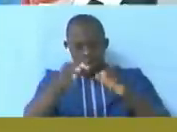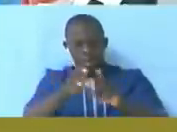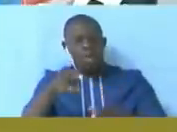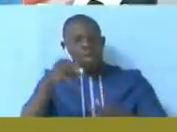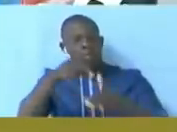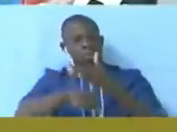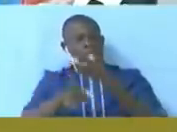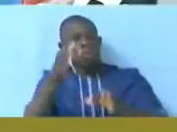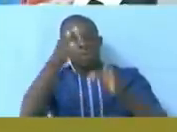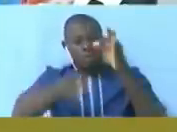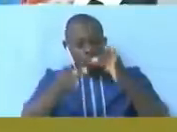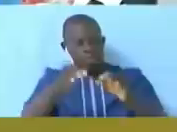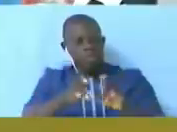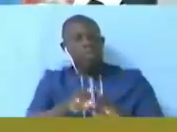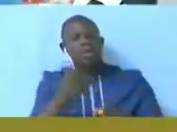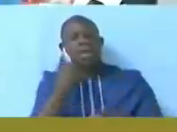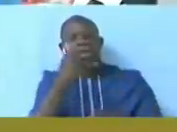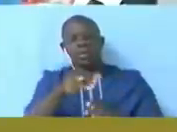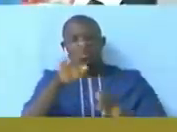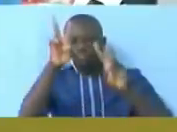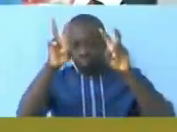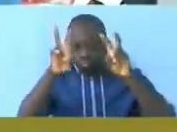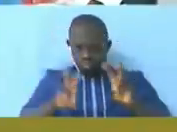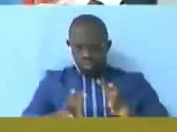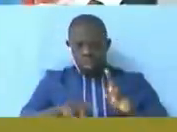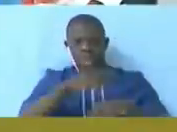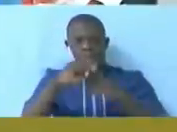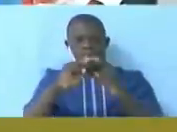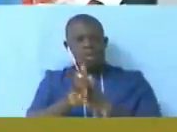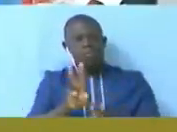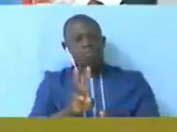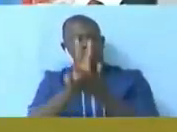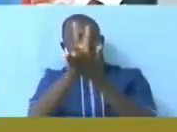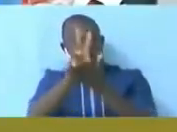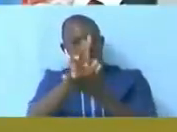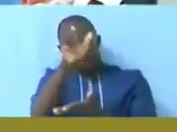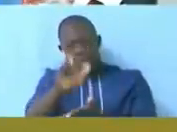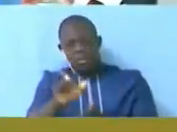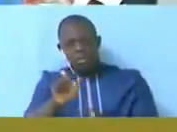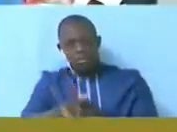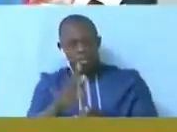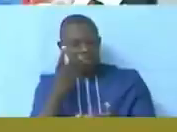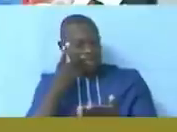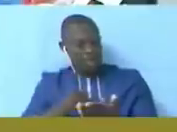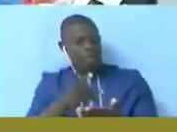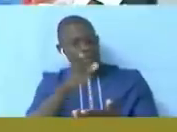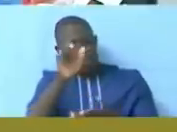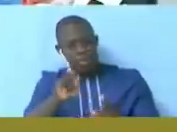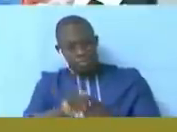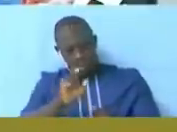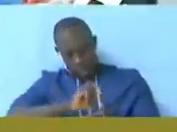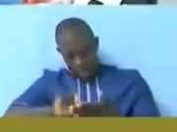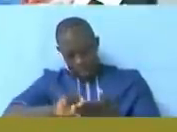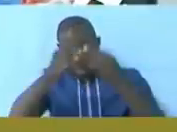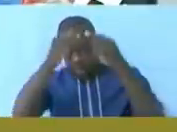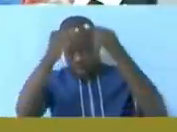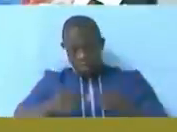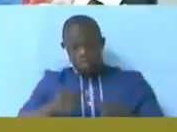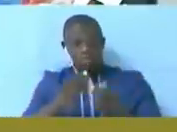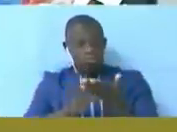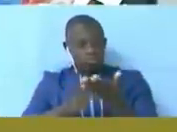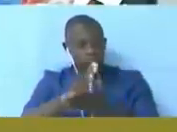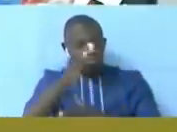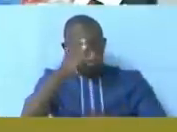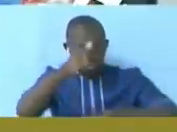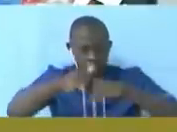trial, was to test the voluntariness of that particular statement to see whether it was obtained, you know, through torture or other forms